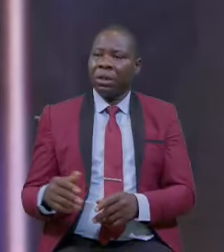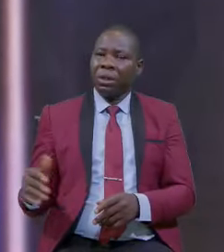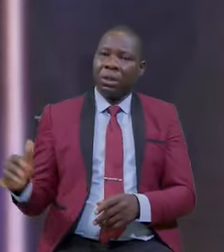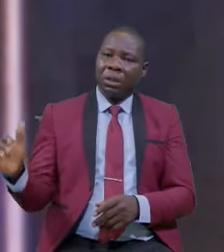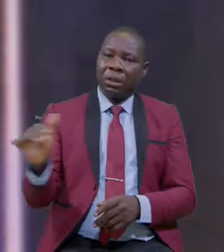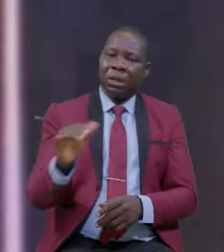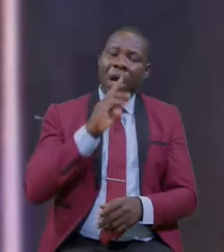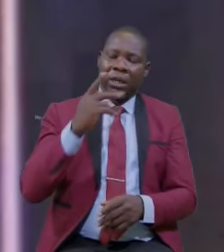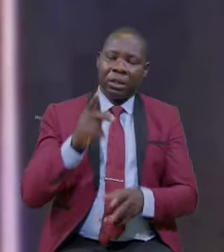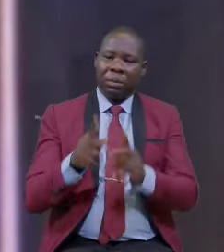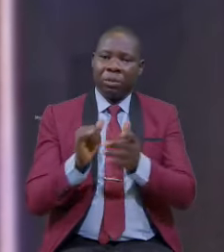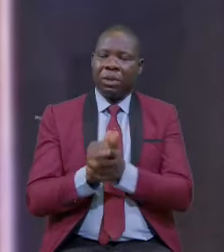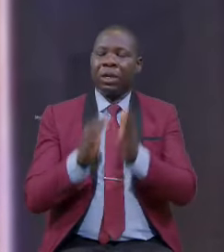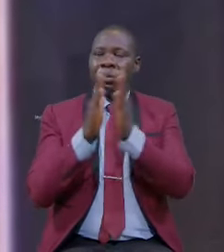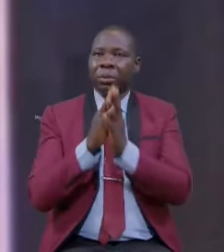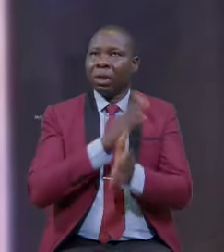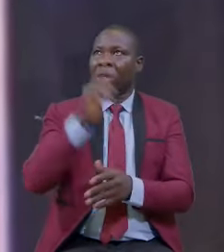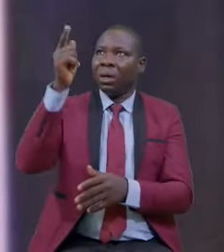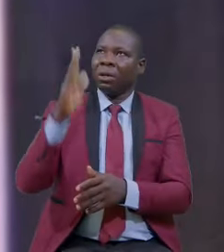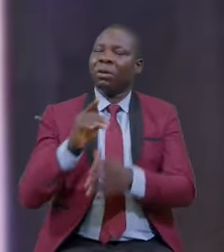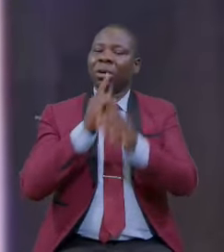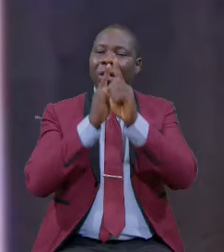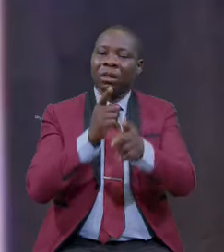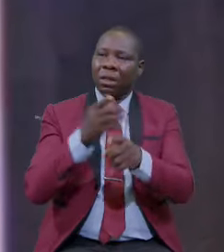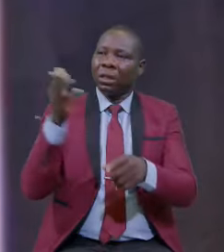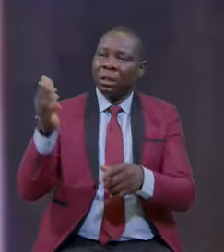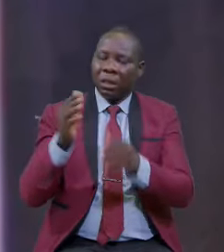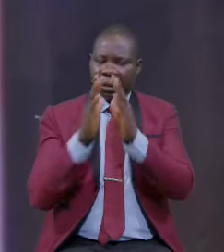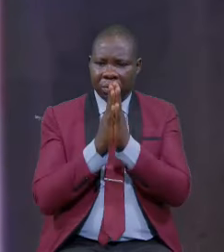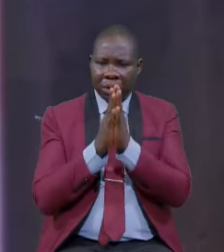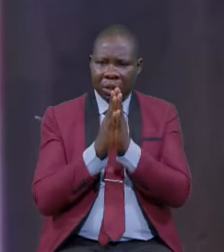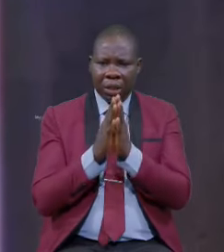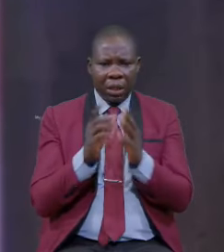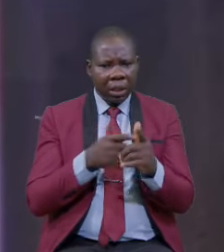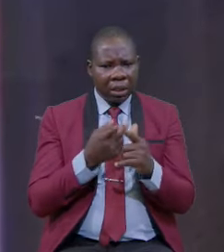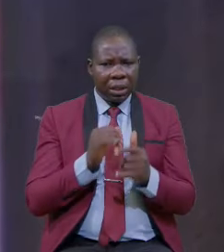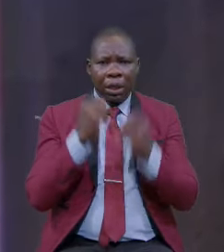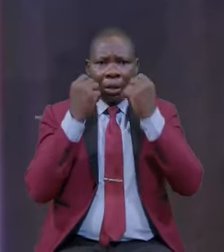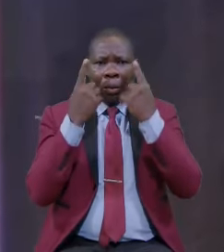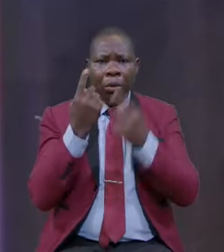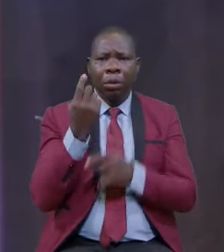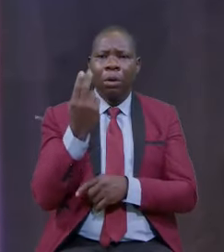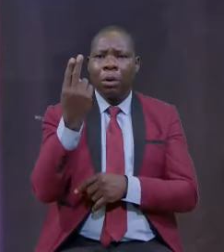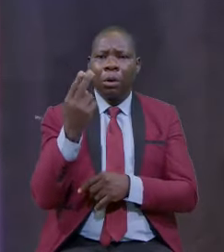God answered their prayer. Then I woke up. Like you are waking up